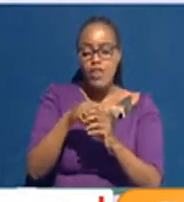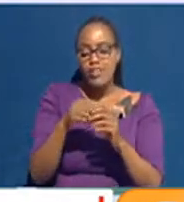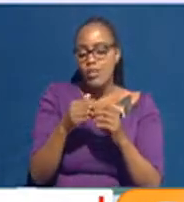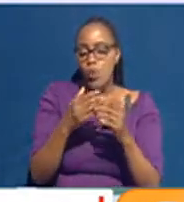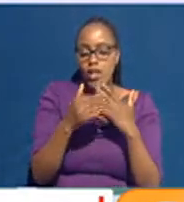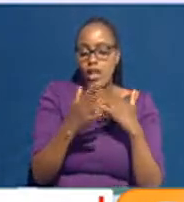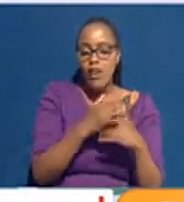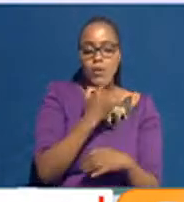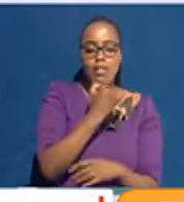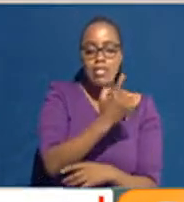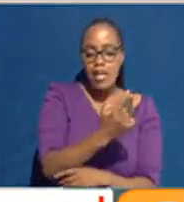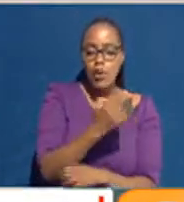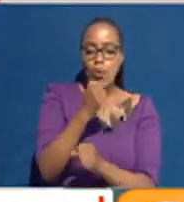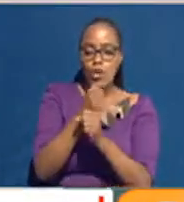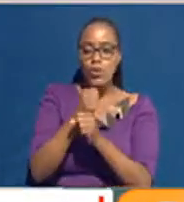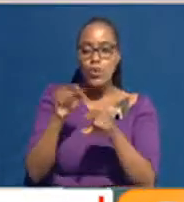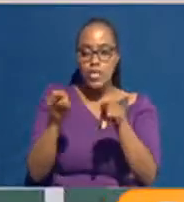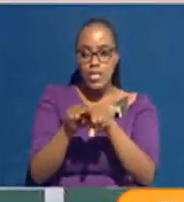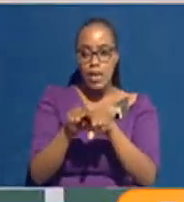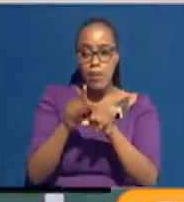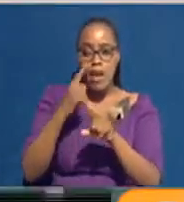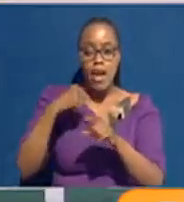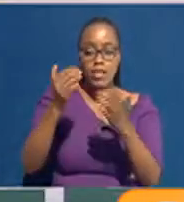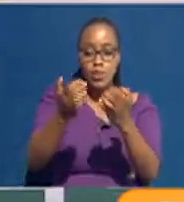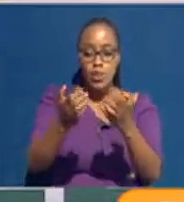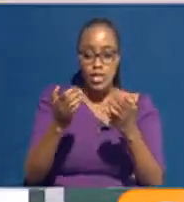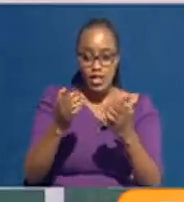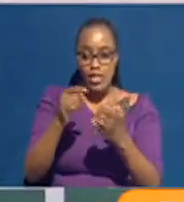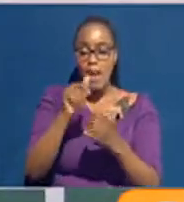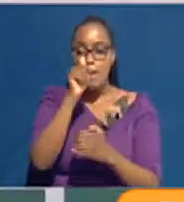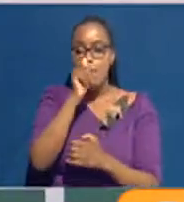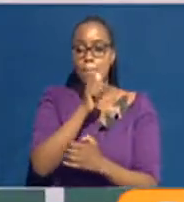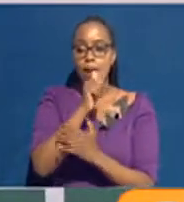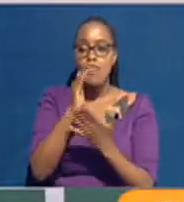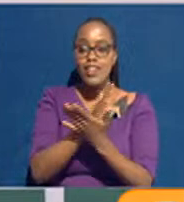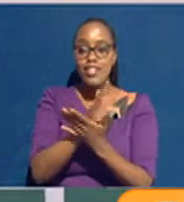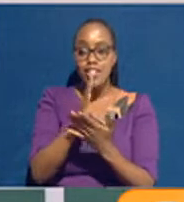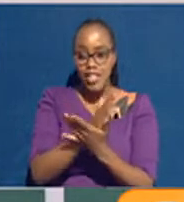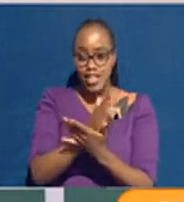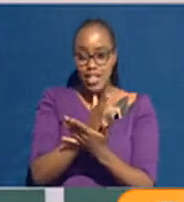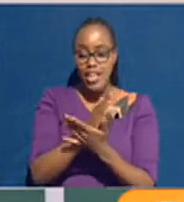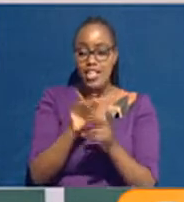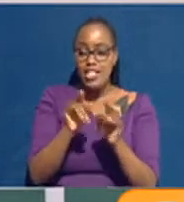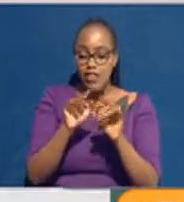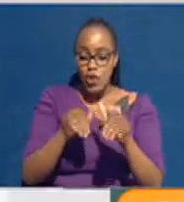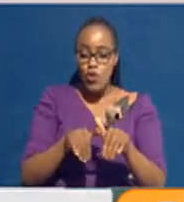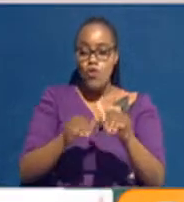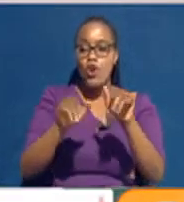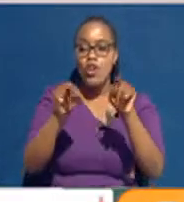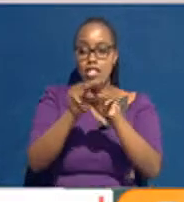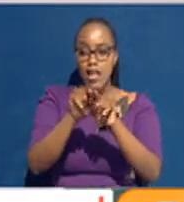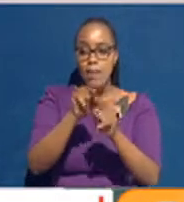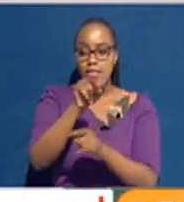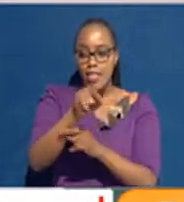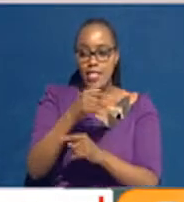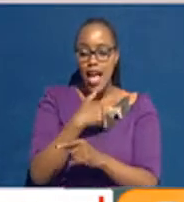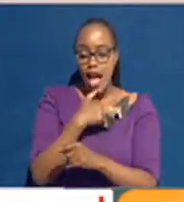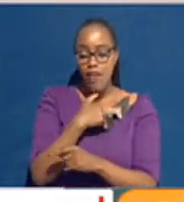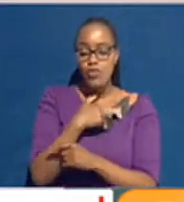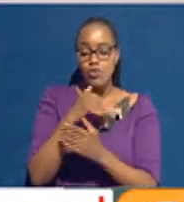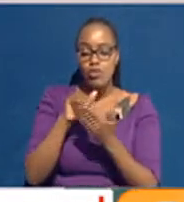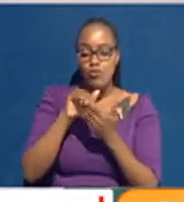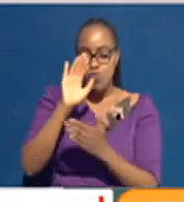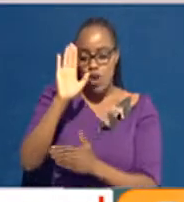talk that we are doing. But we need the private sector here to go, like as Absa was saying, you know, these are initiatives that has to be more of